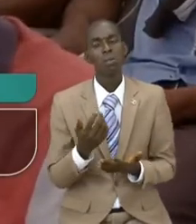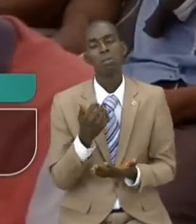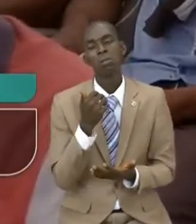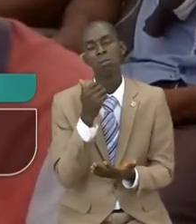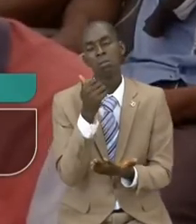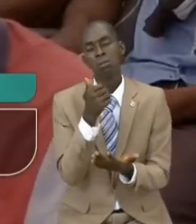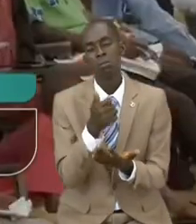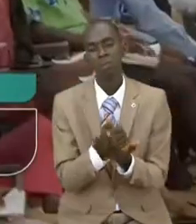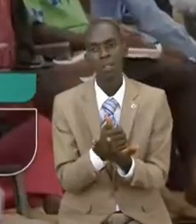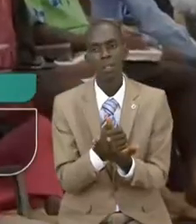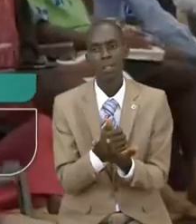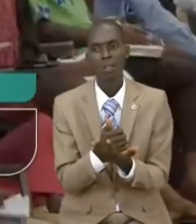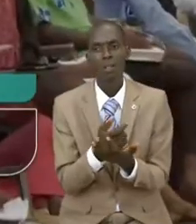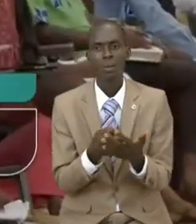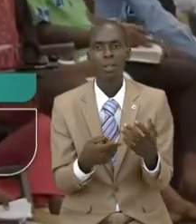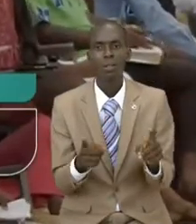Amen.